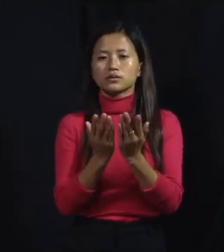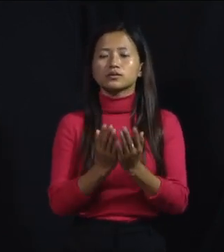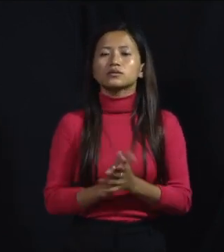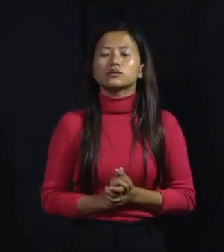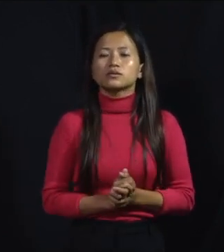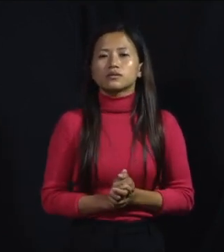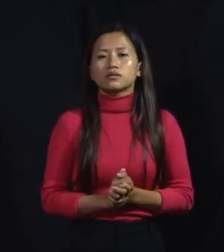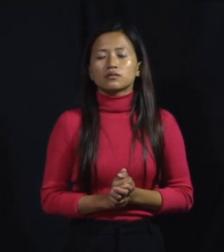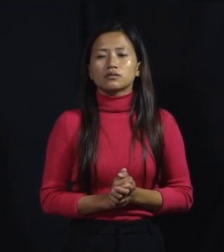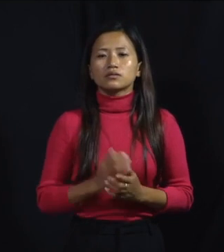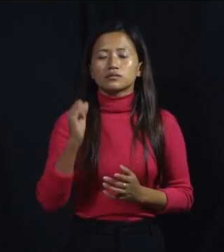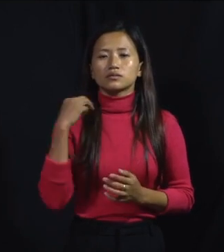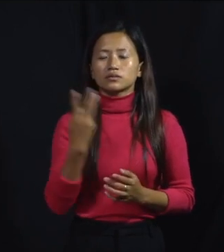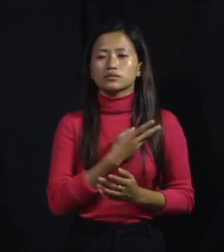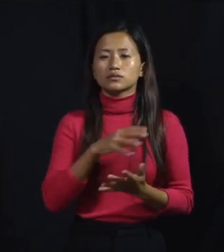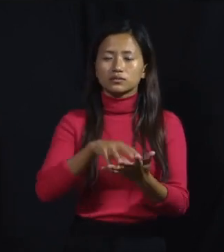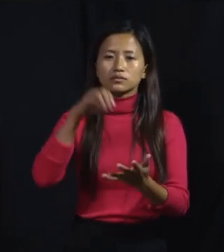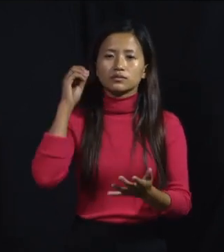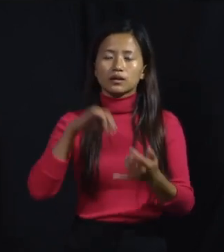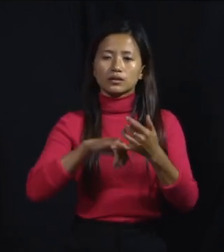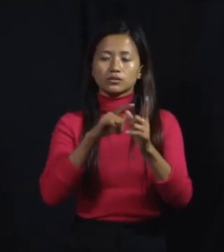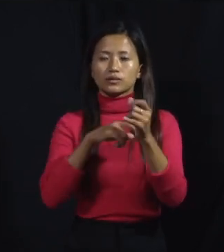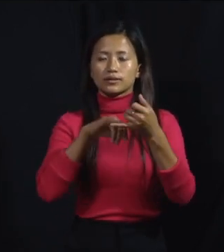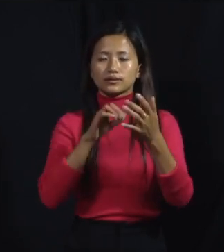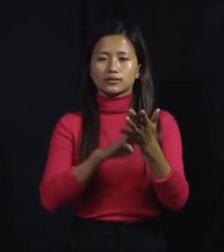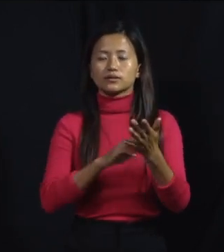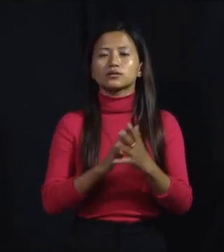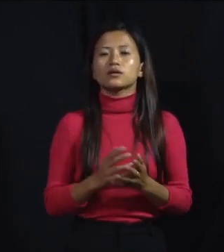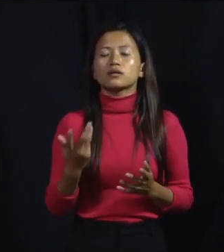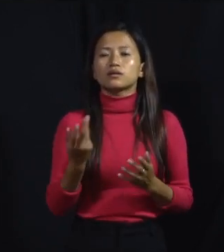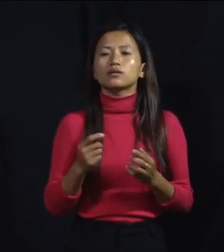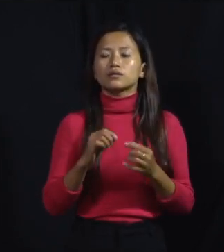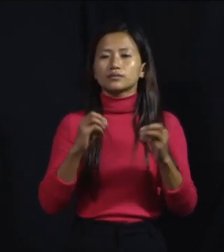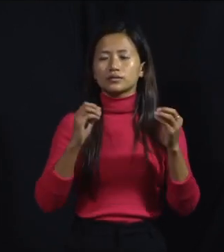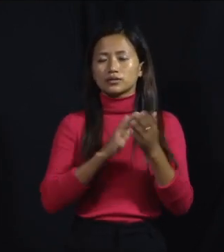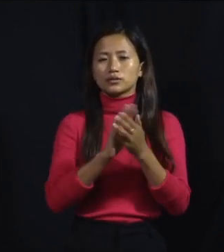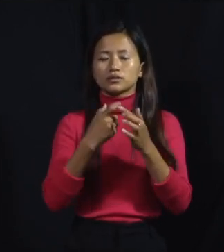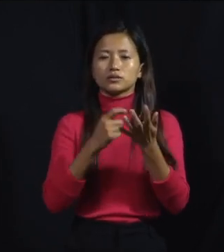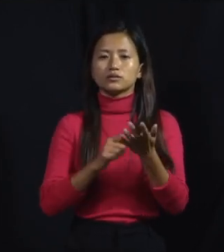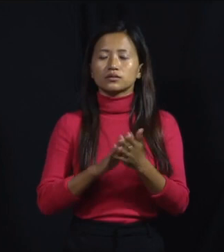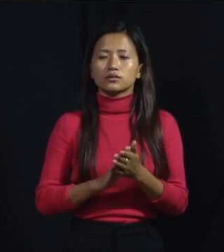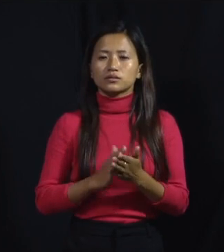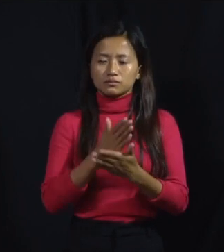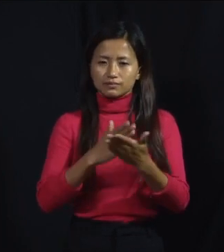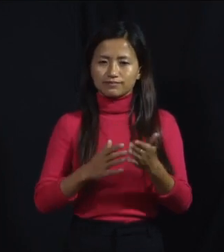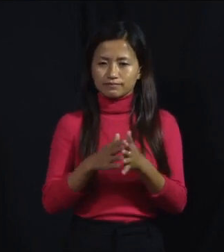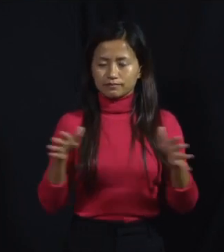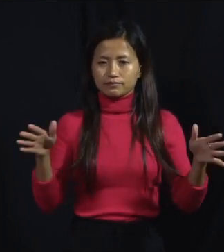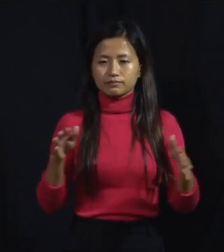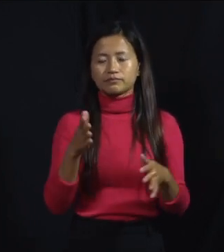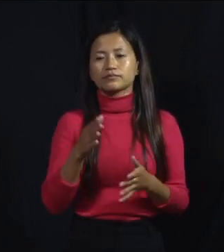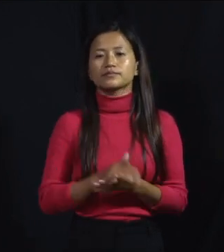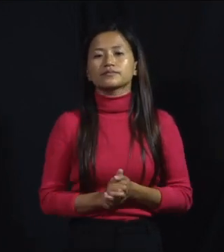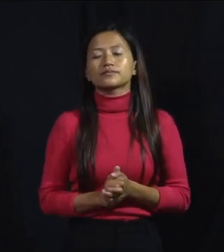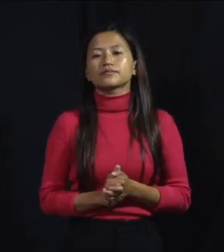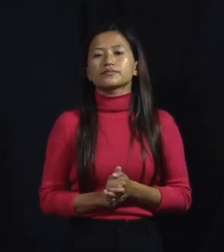And then we also learn about the synthesis, how hereditary and environment is inseparable. They should go